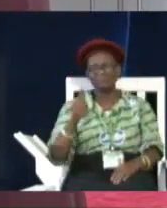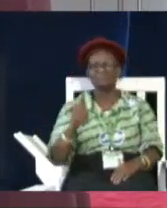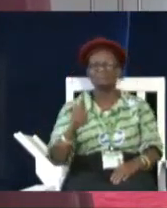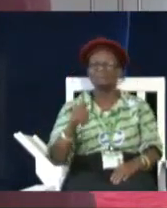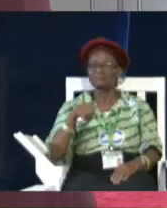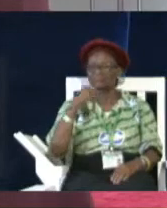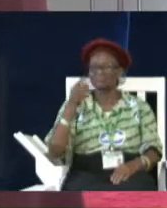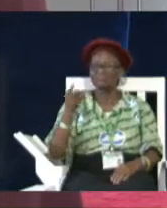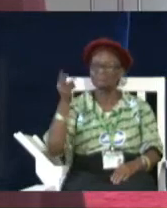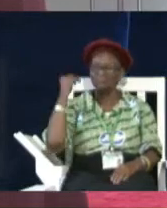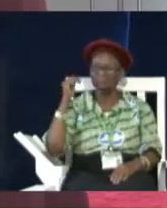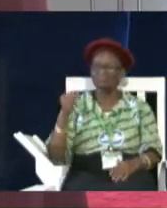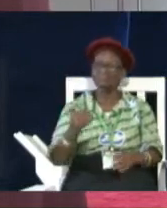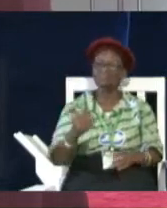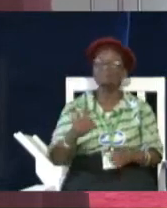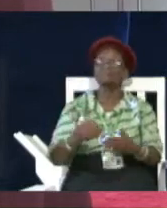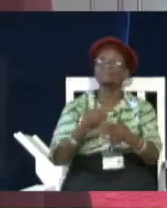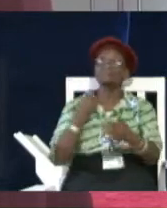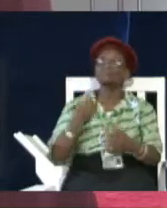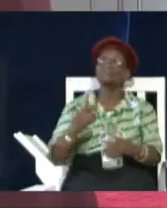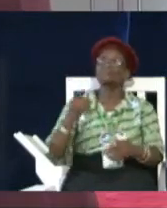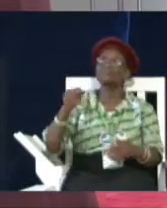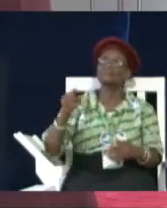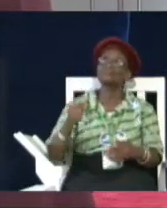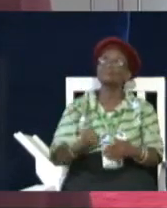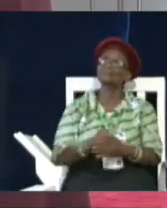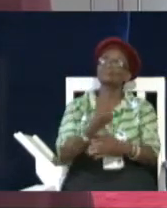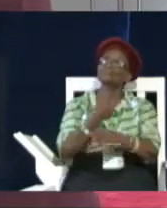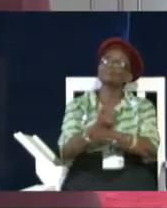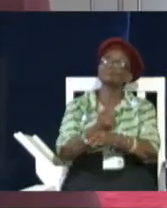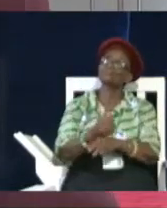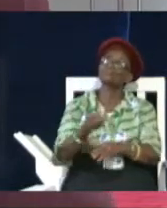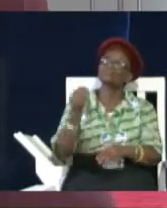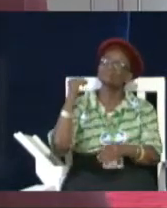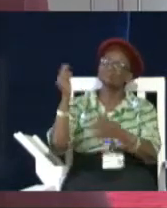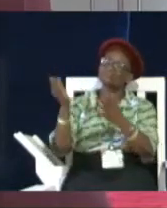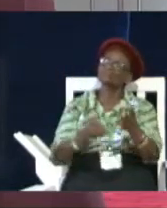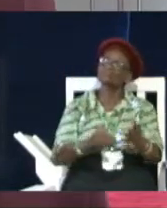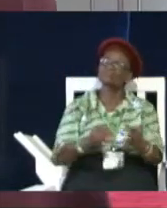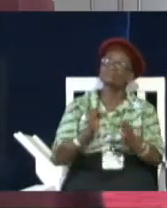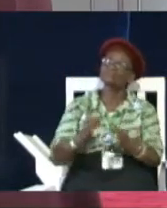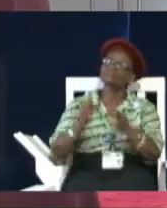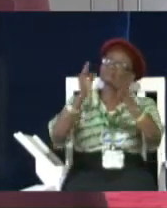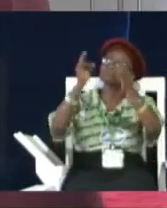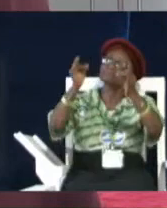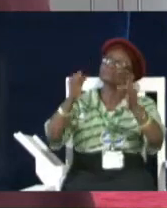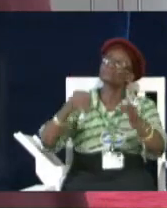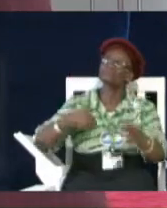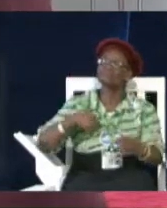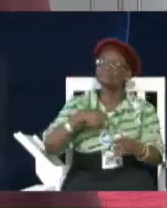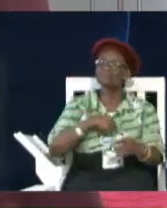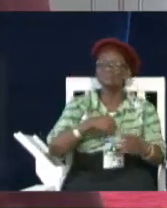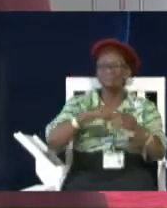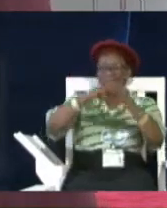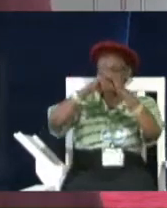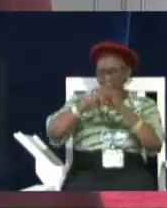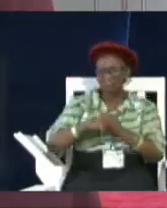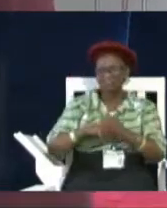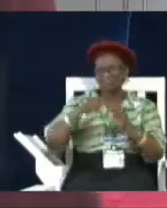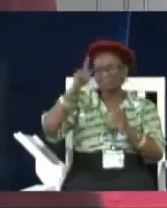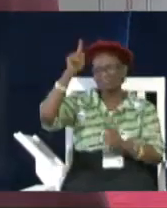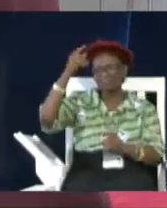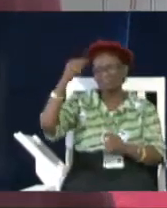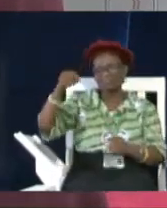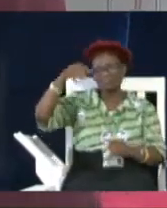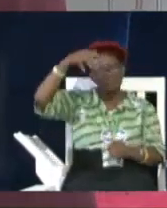who was before the mountains were brought forth, we worship you. The Lion of the tribe of